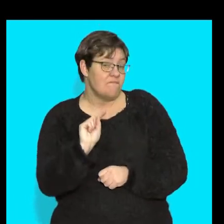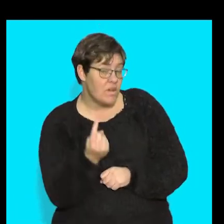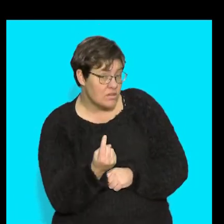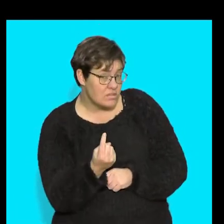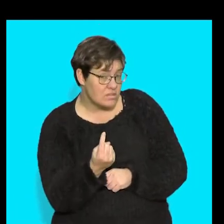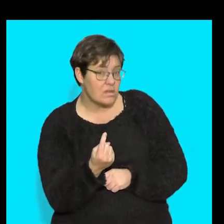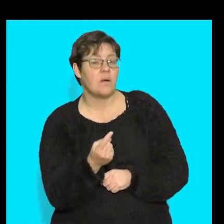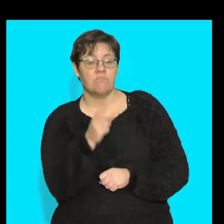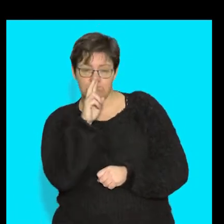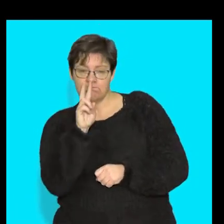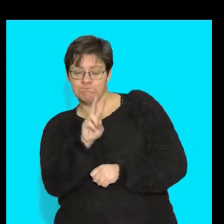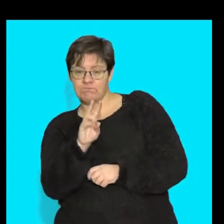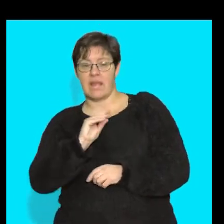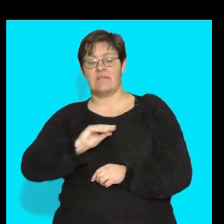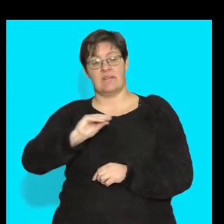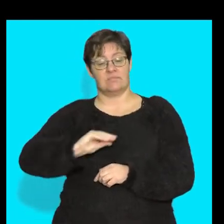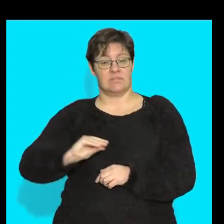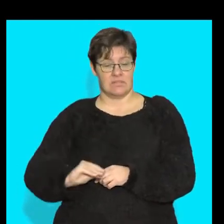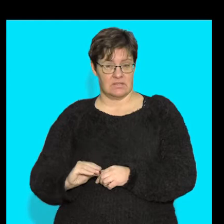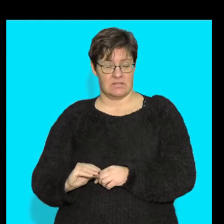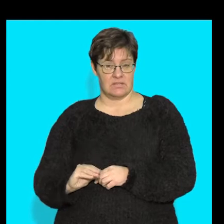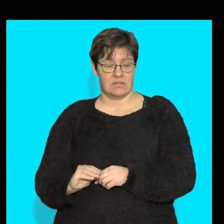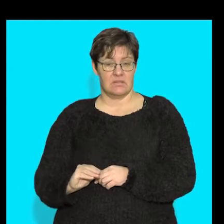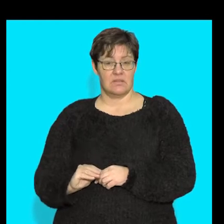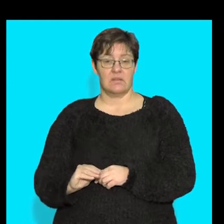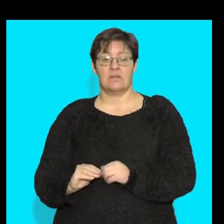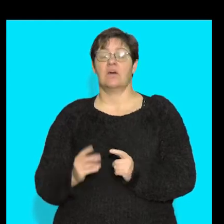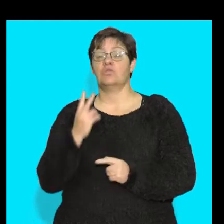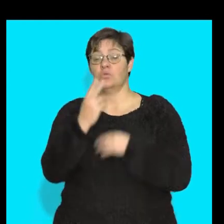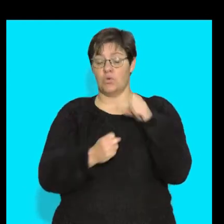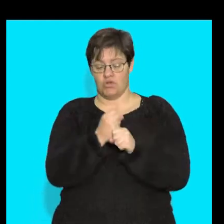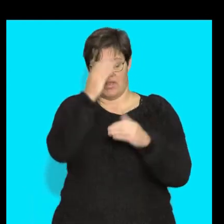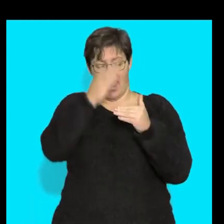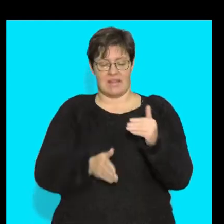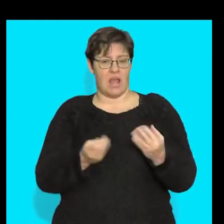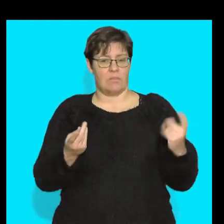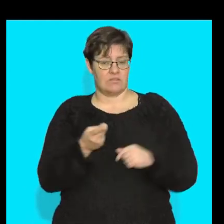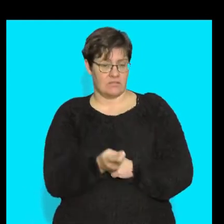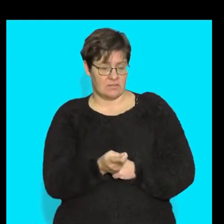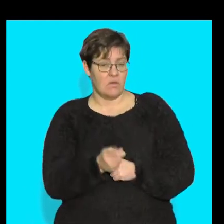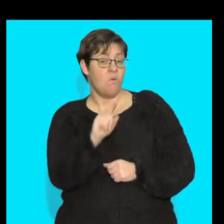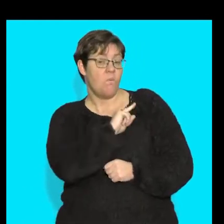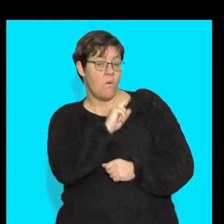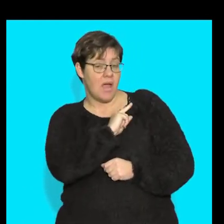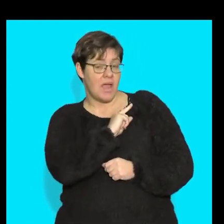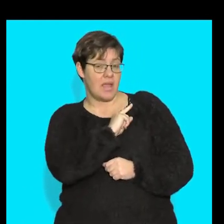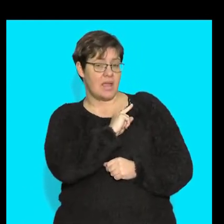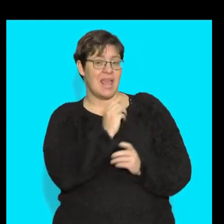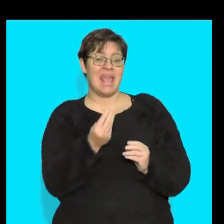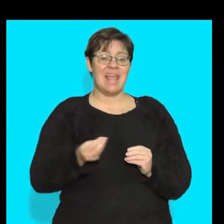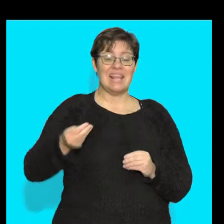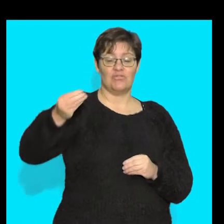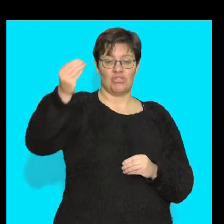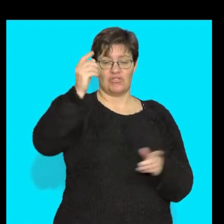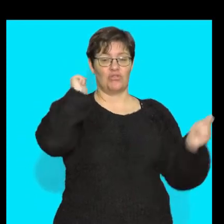the investment at the end of the 2 years, right? Because the interest changes after